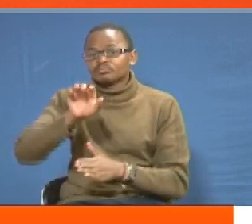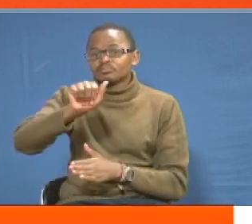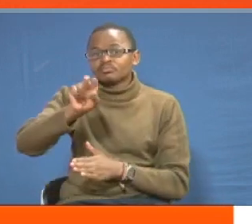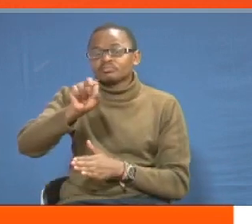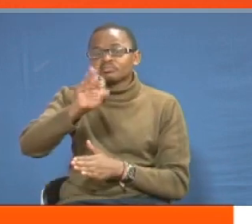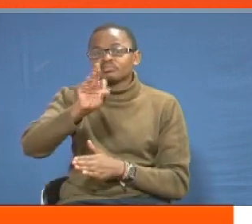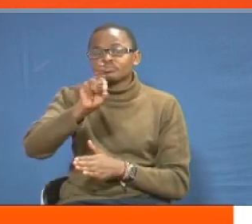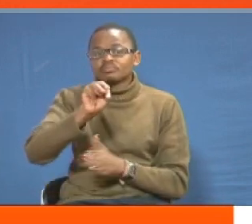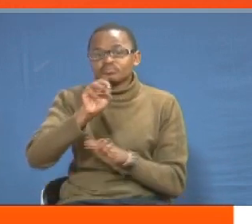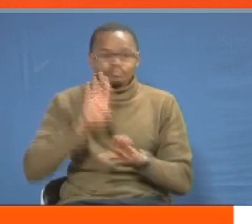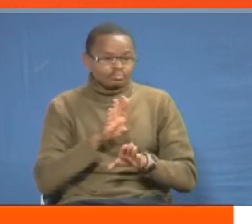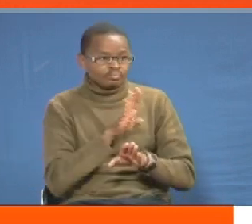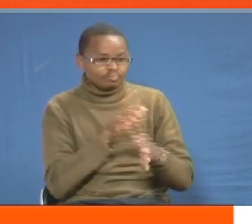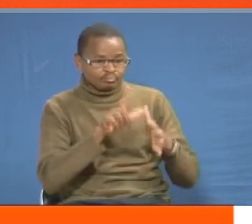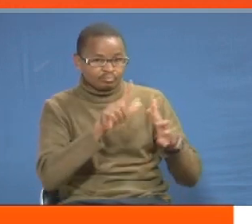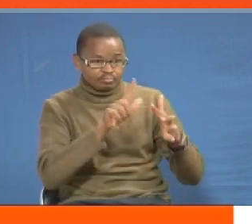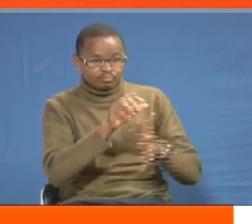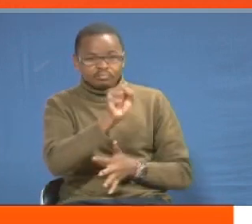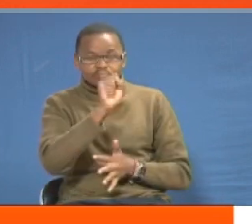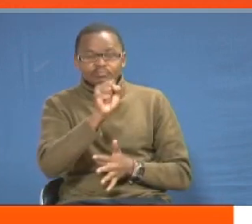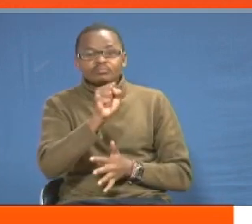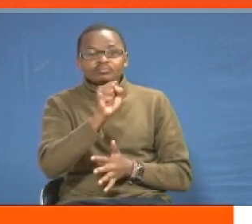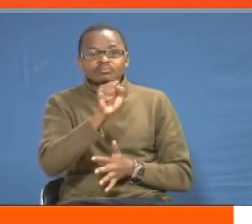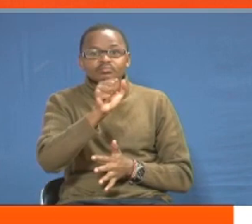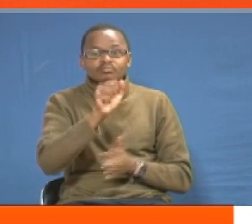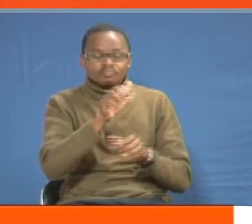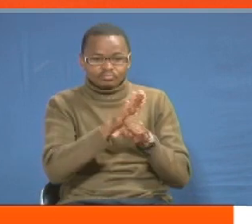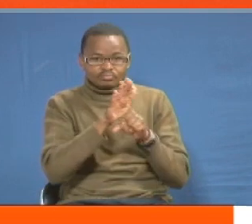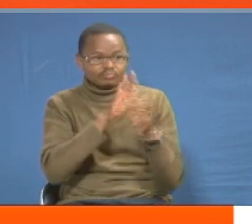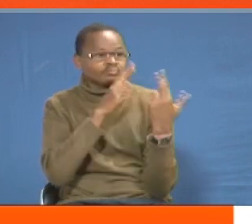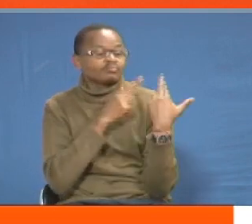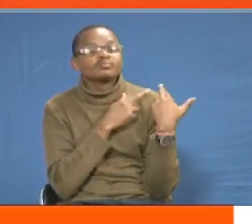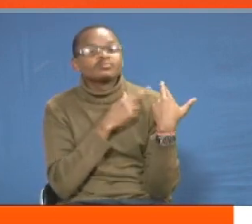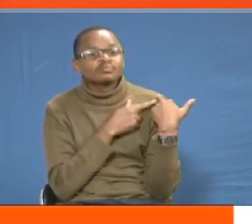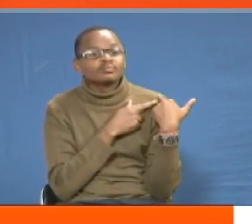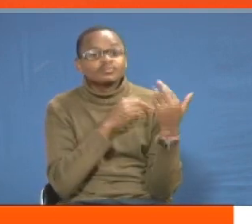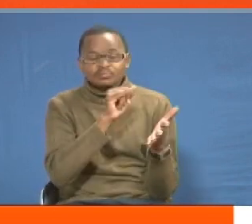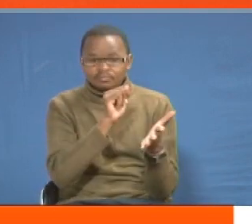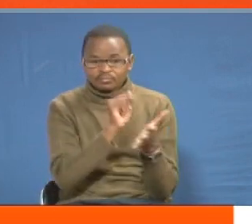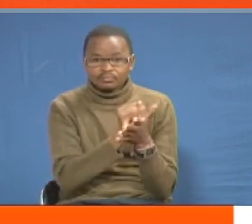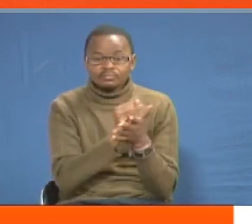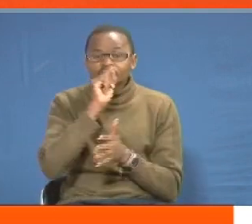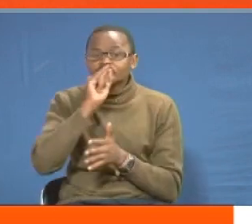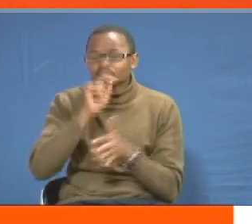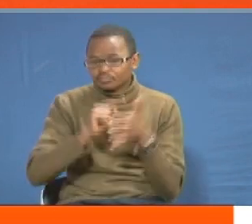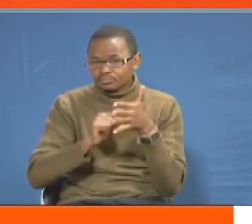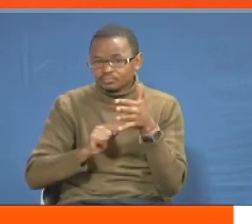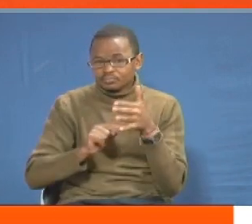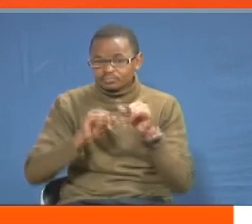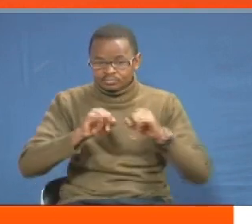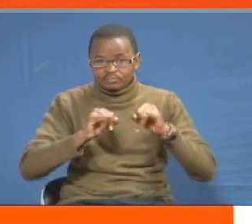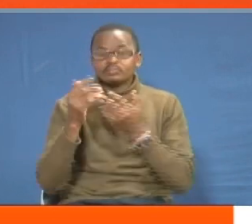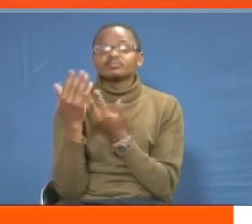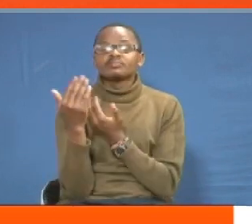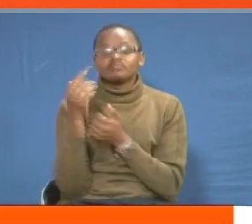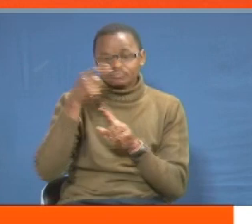the Anti-FGM Board in place, there was a massive responsibility that was and is